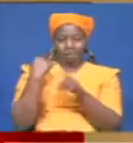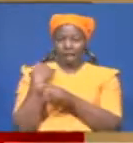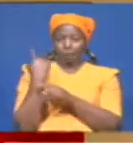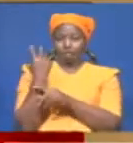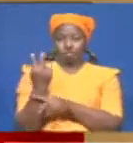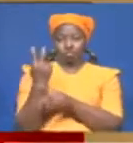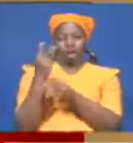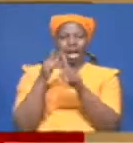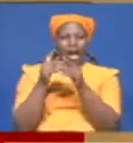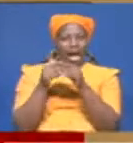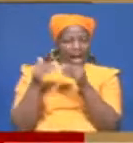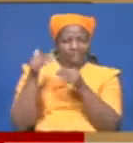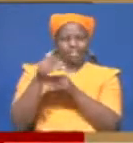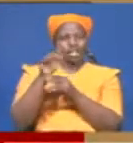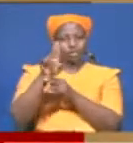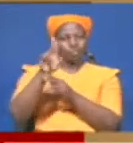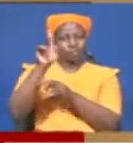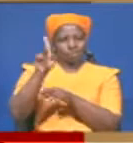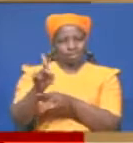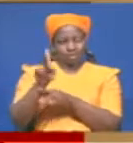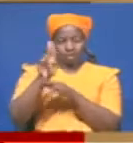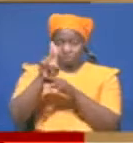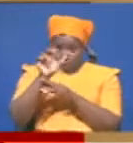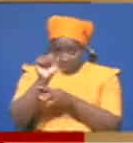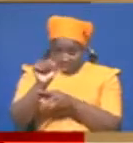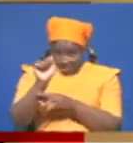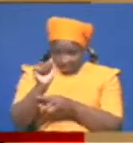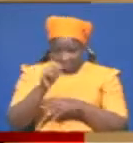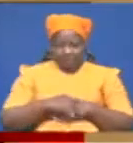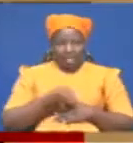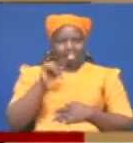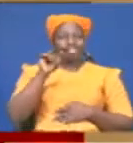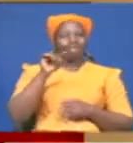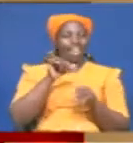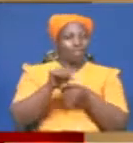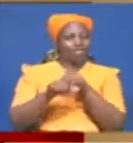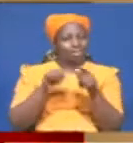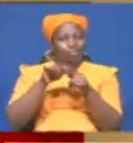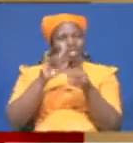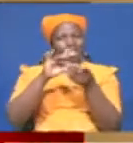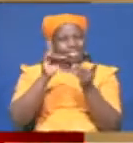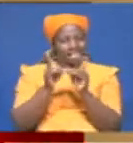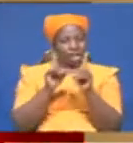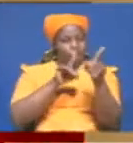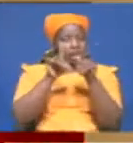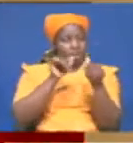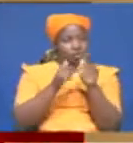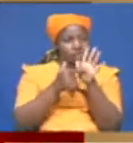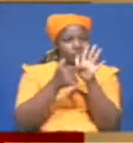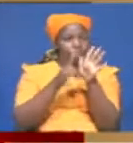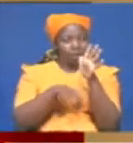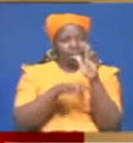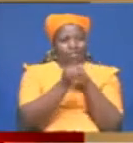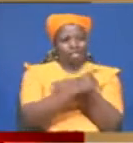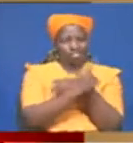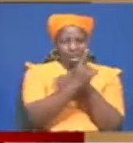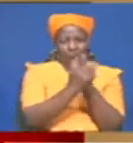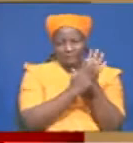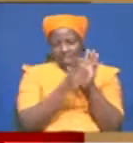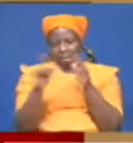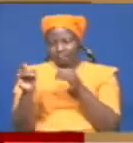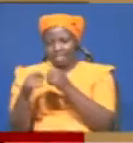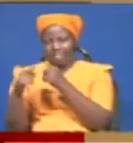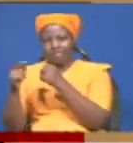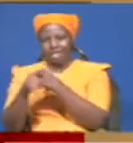the United States of America. This is according to the latest tourism data that indicates that between January and August this year,